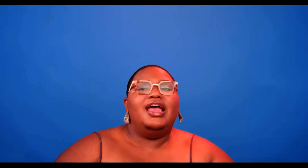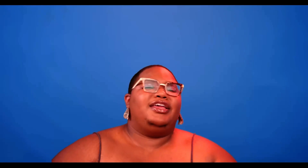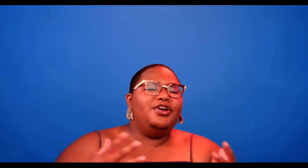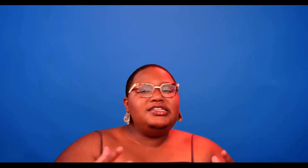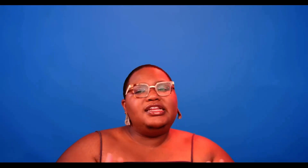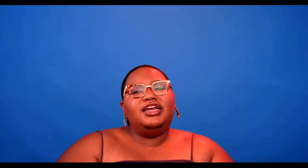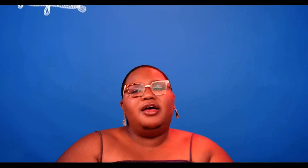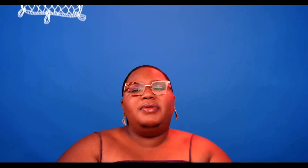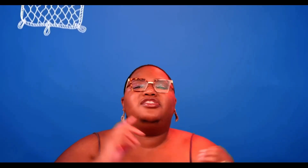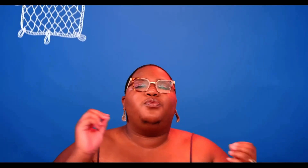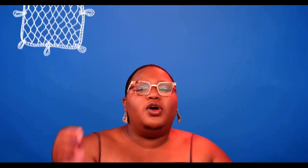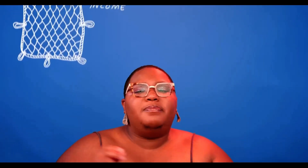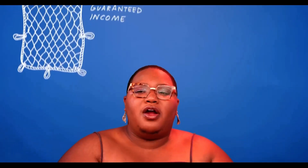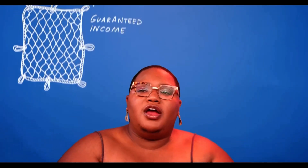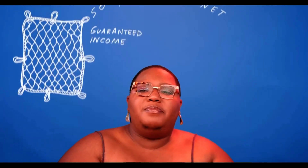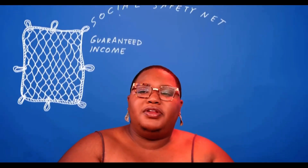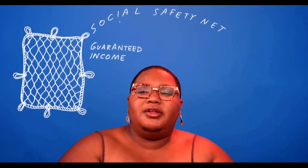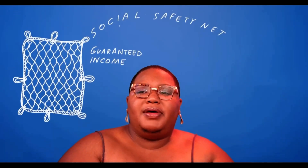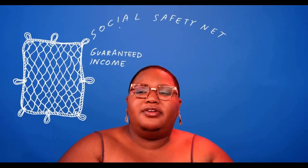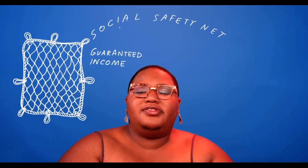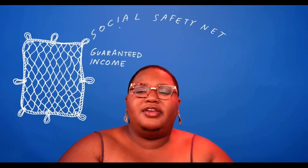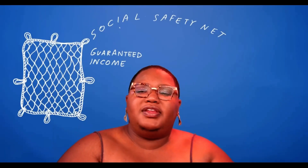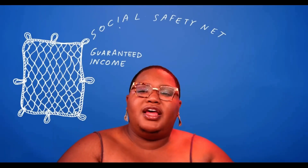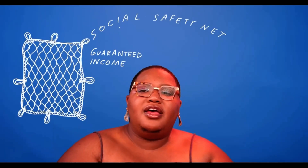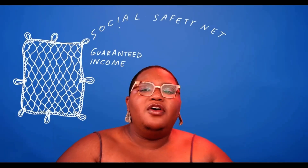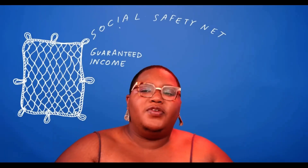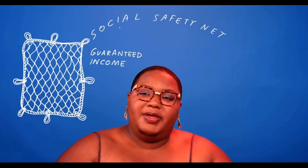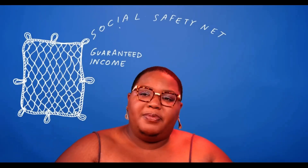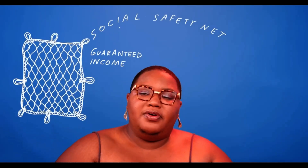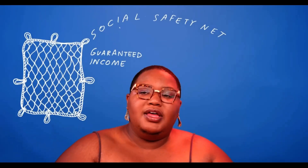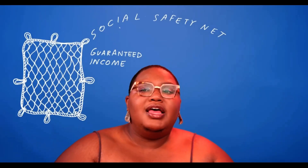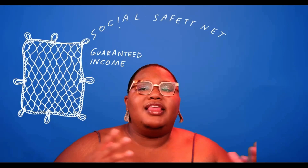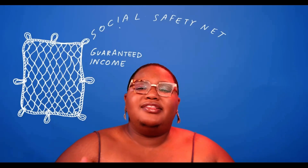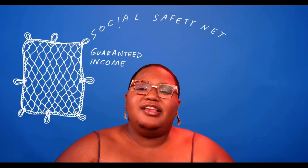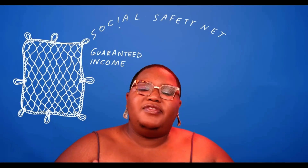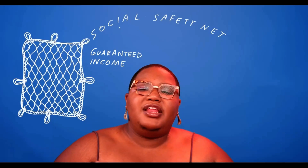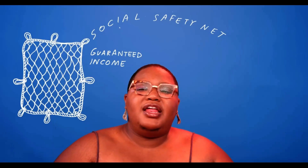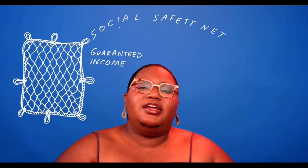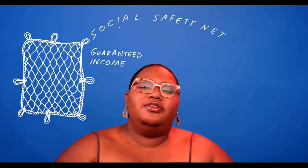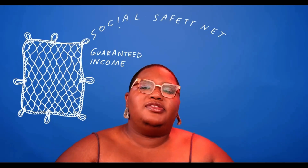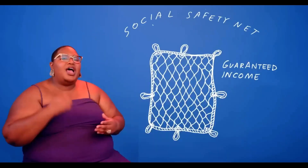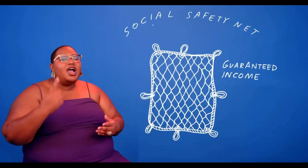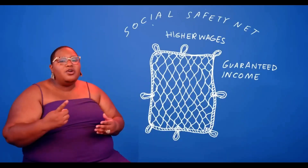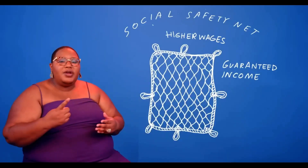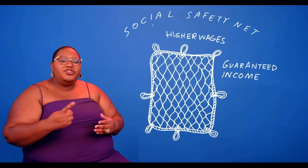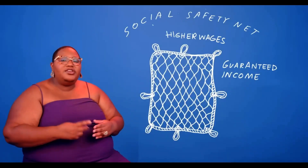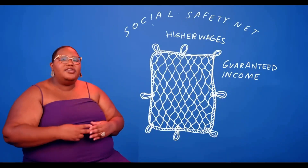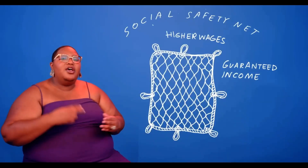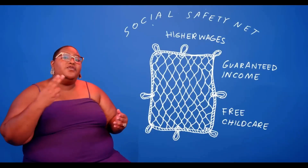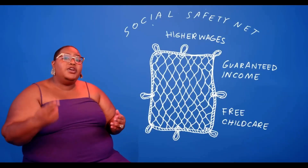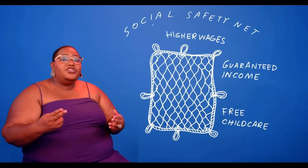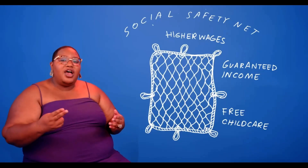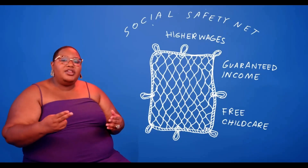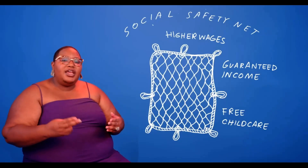suburban. Guaranteed income is one part of building a better safety net for people. That safety net includes higher